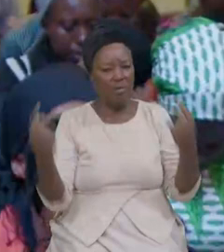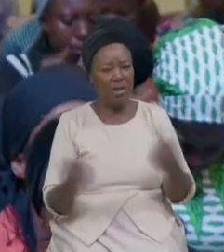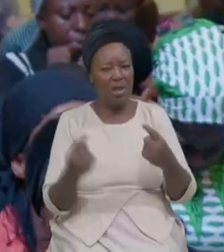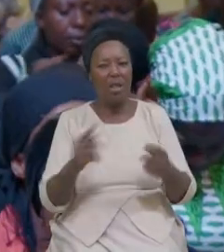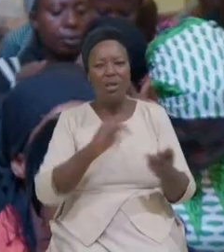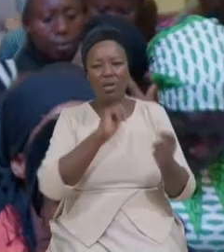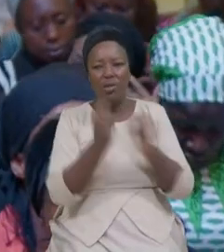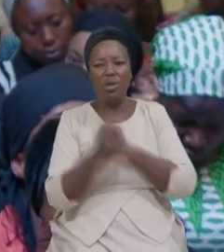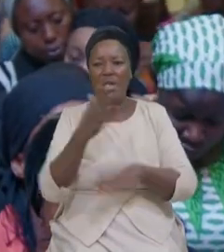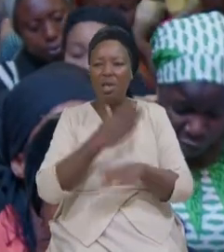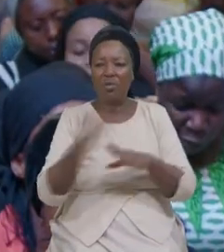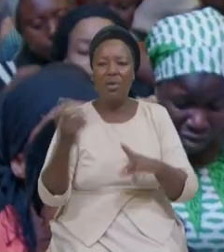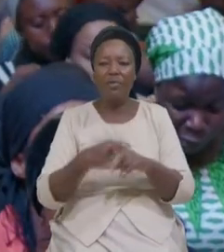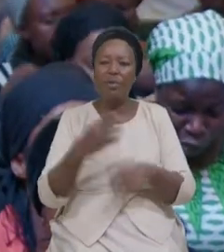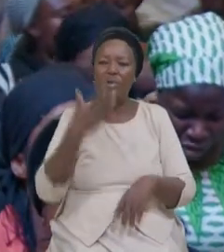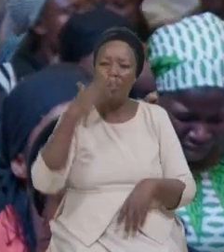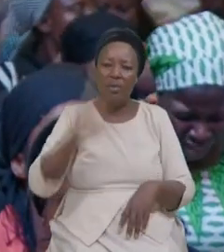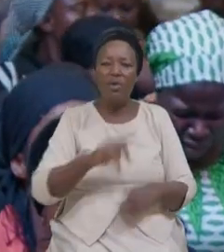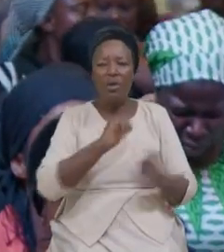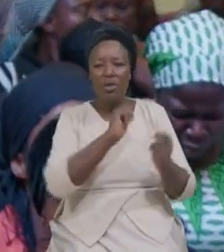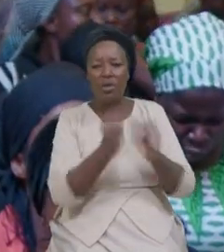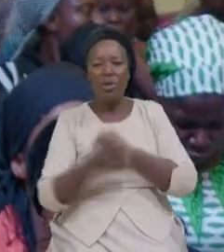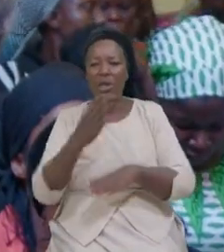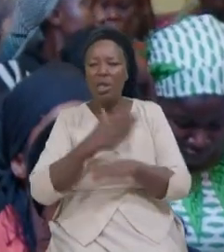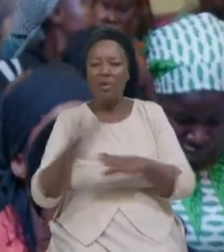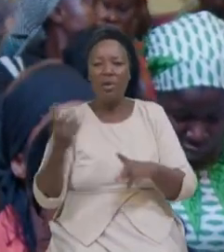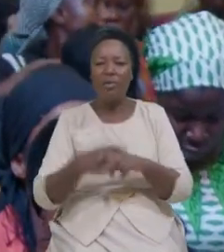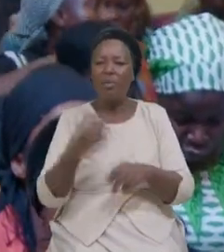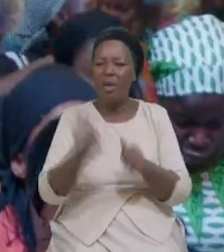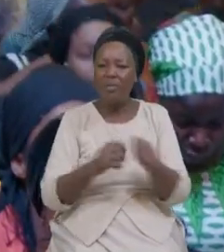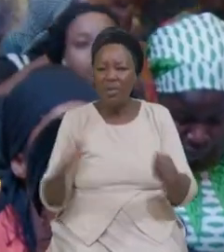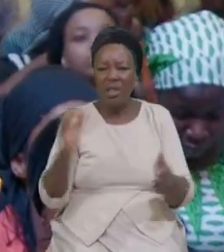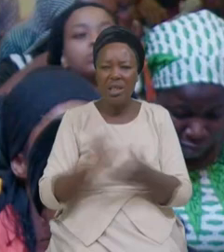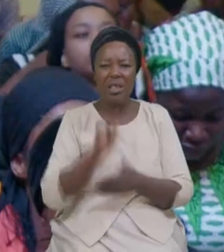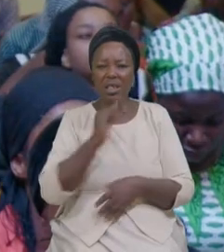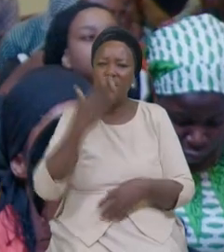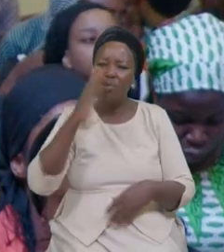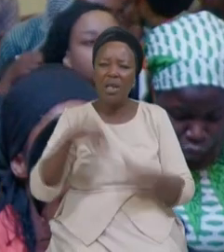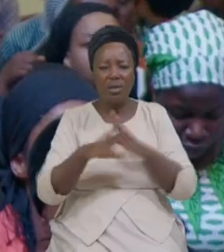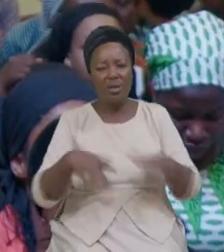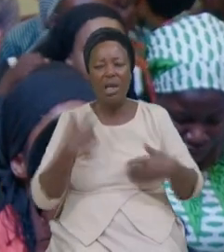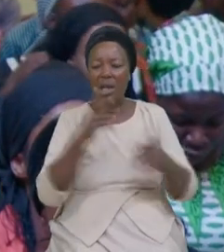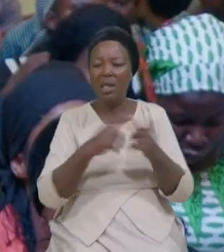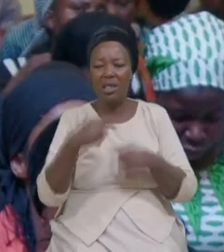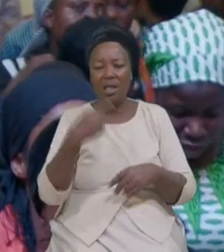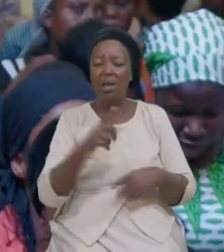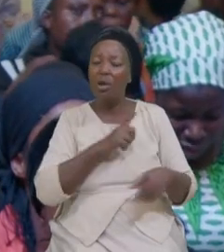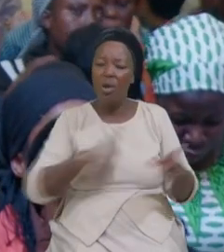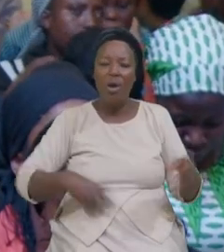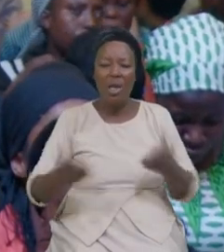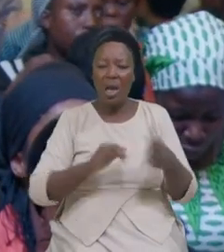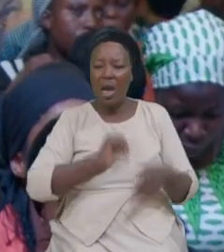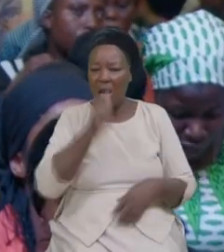evil, turn away from everything that is not of God in your life, and say, Lord, here am I. I